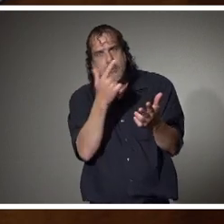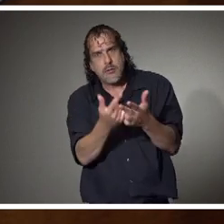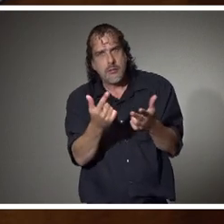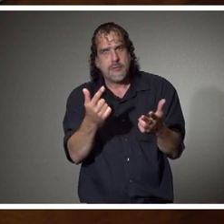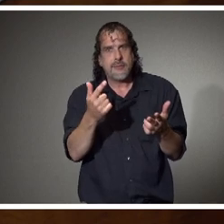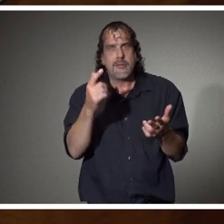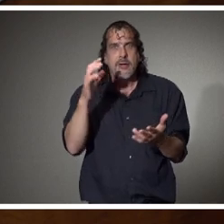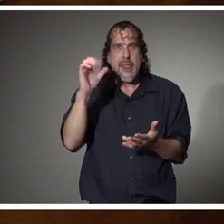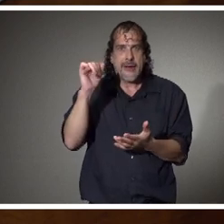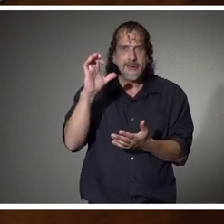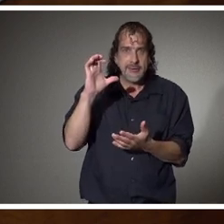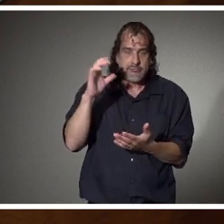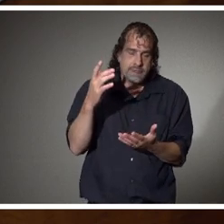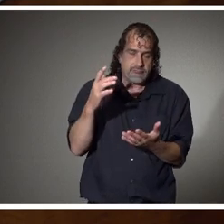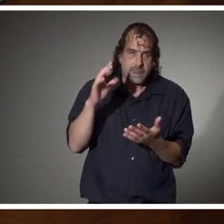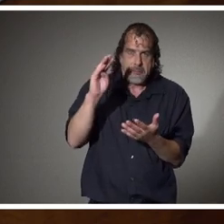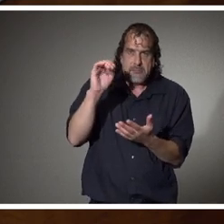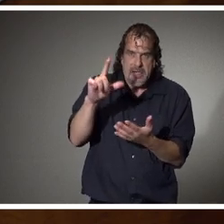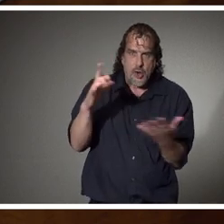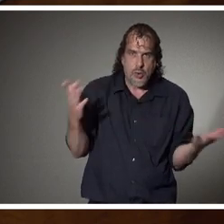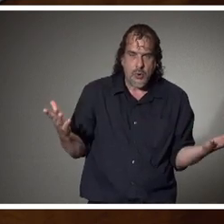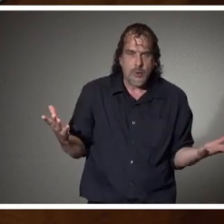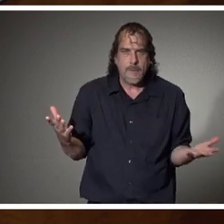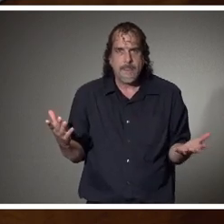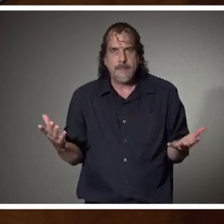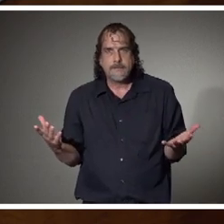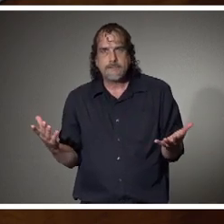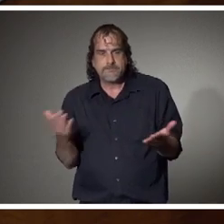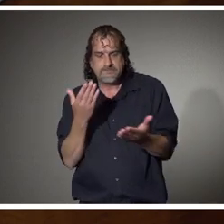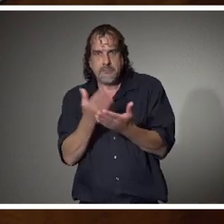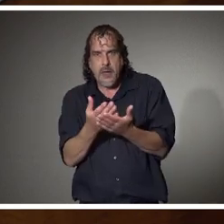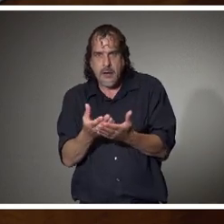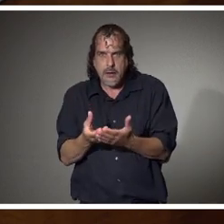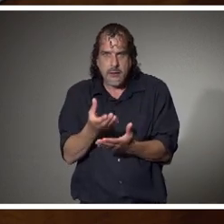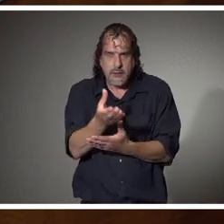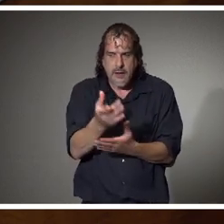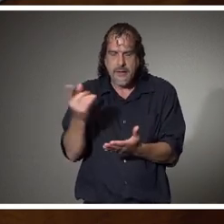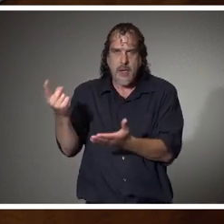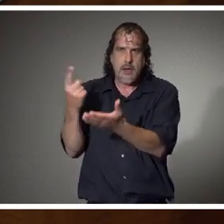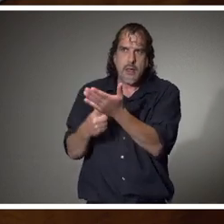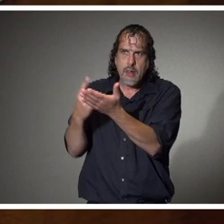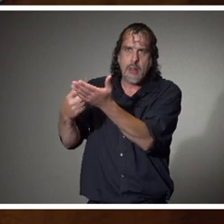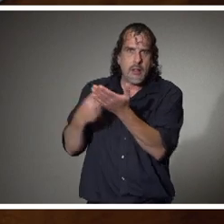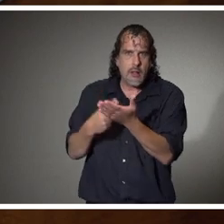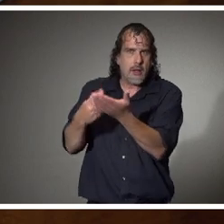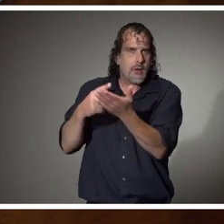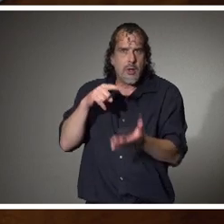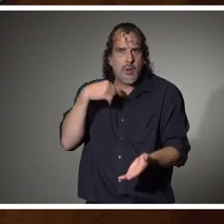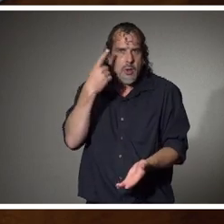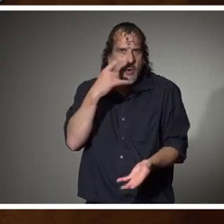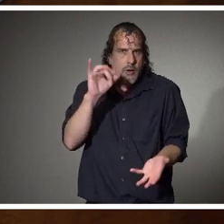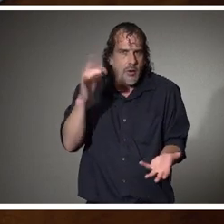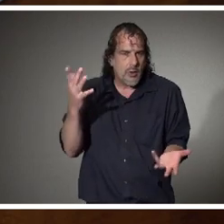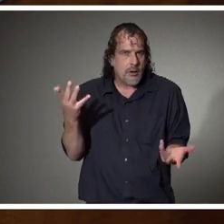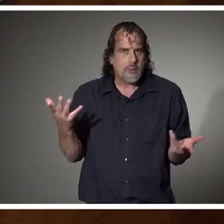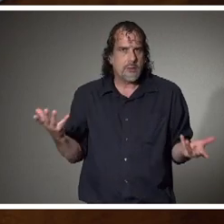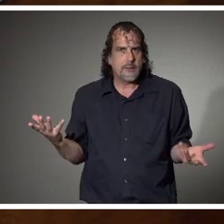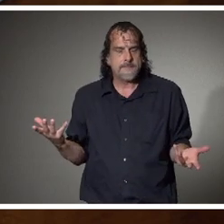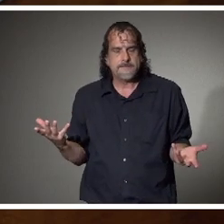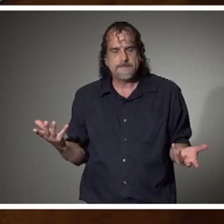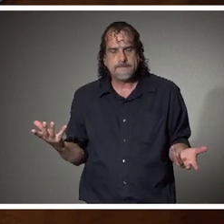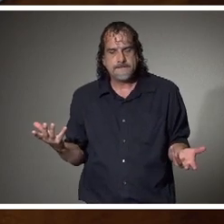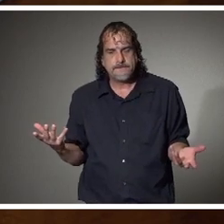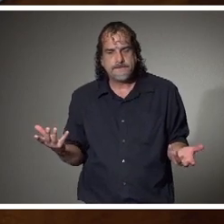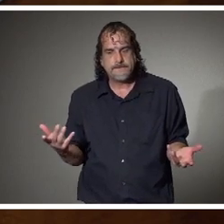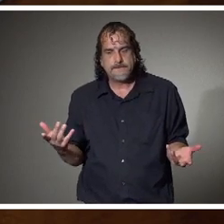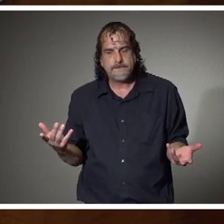bill. I think there's some discussion and some debate as to exactly what that bill is going to look like. There are